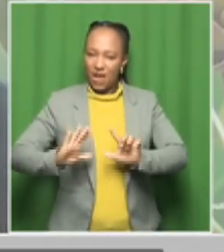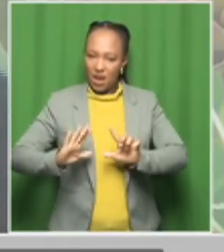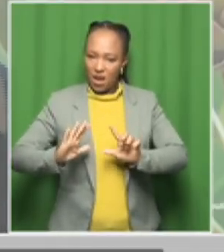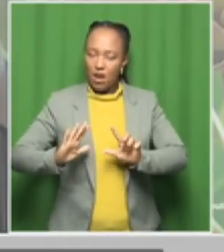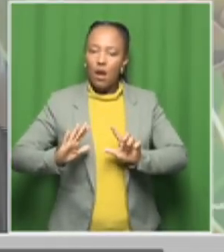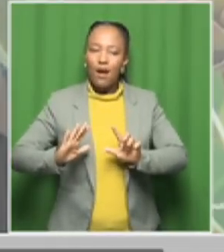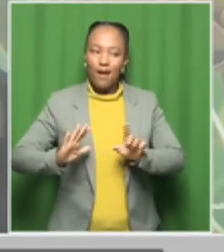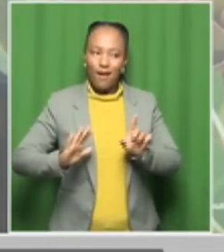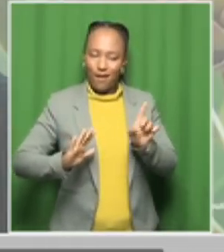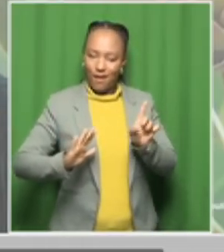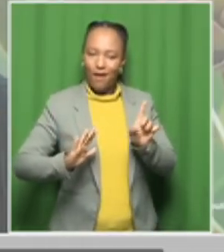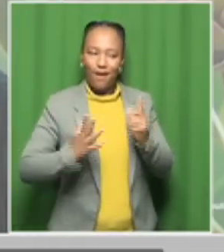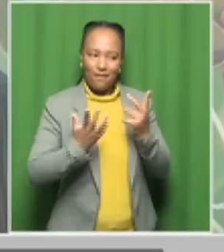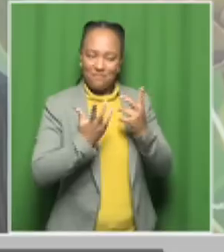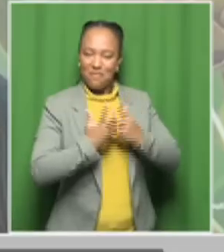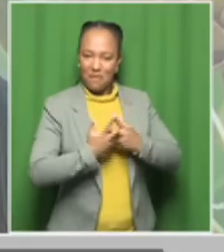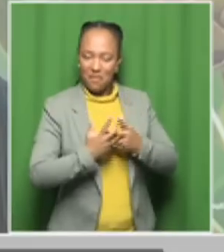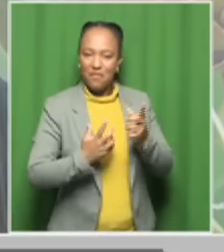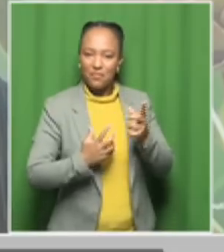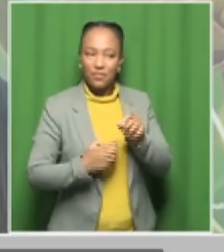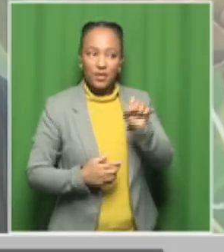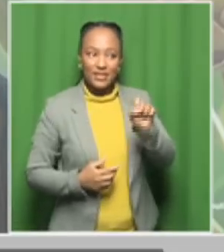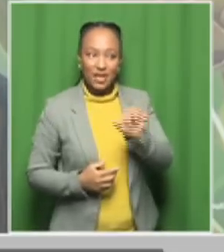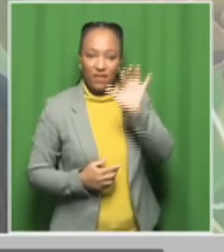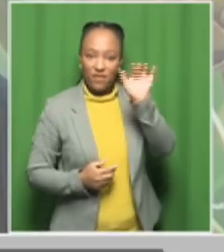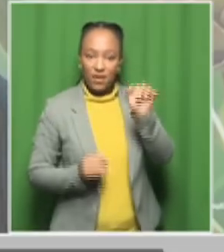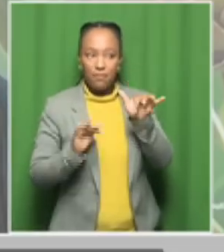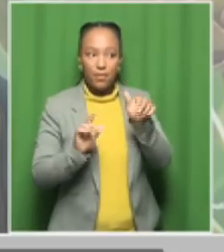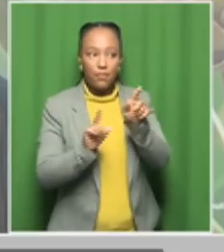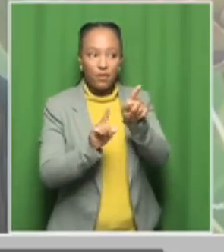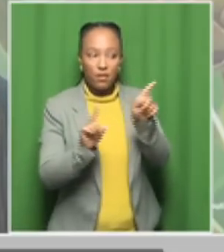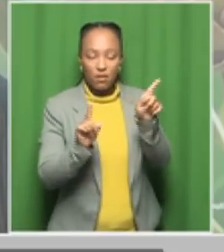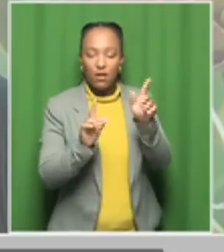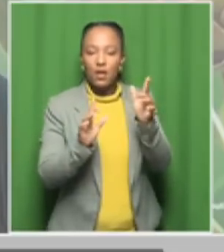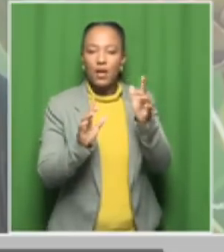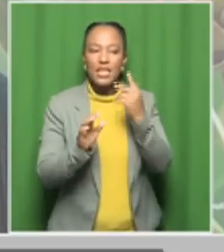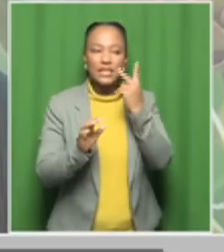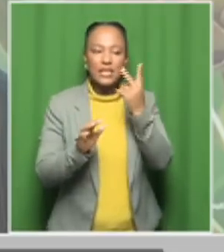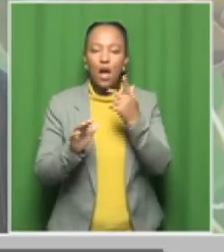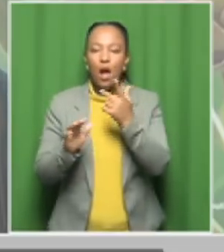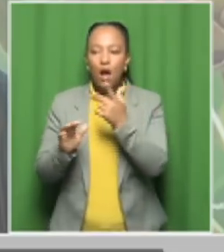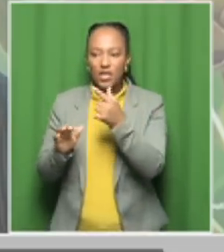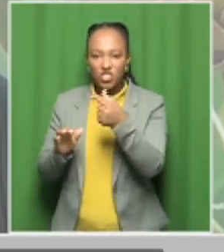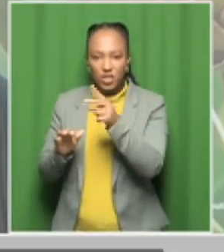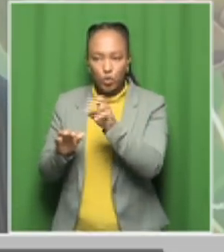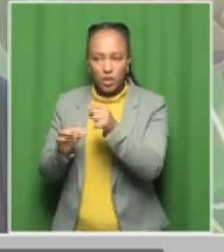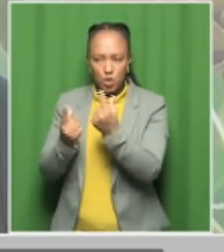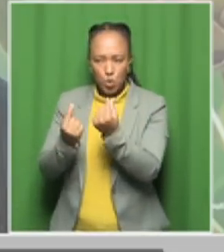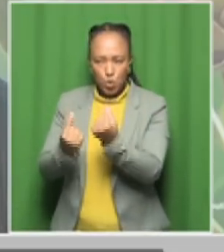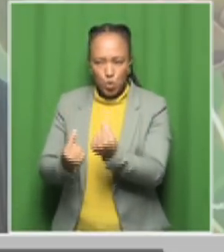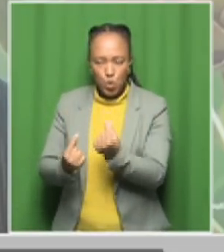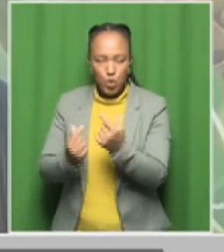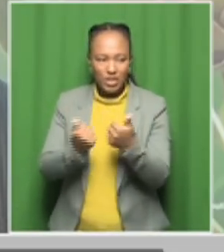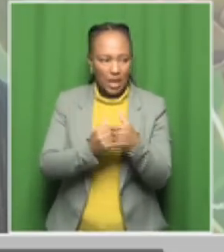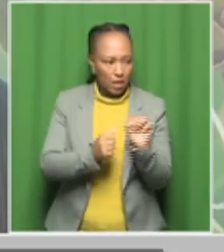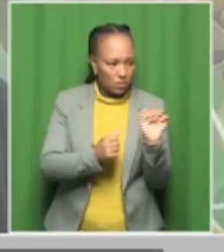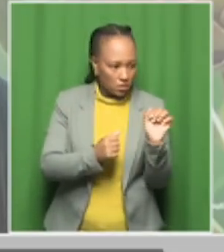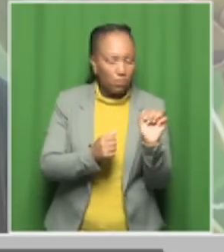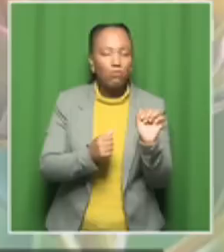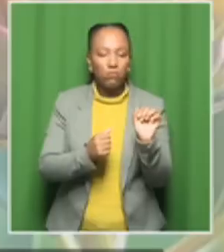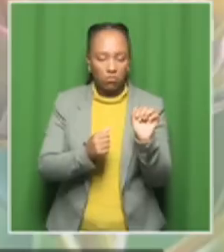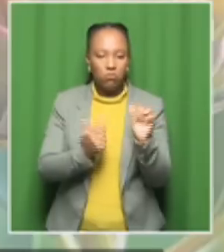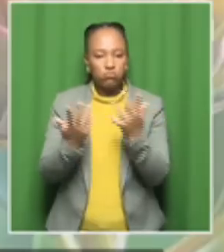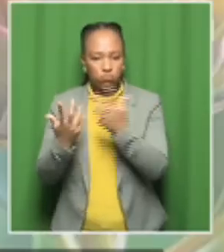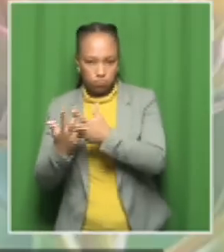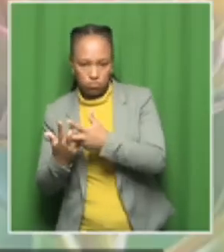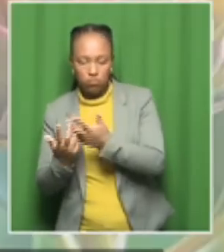South Africa so that they can see their challenges in what the G20 does. And that is what exactly we did. So